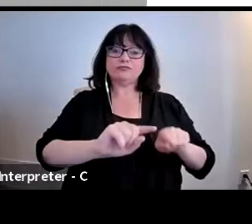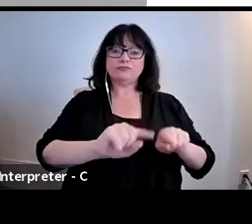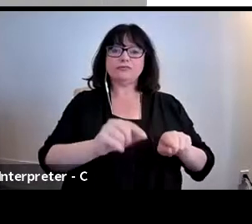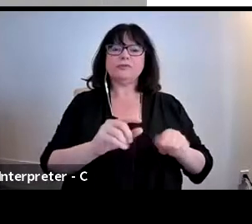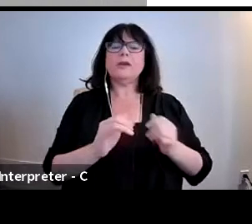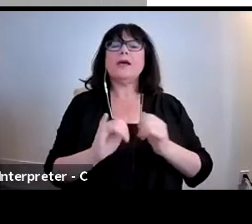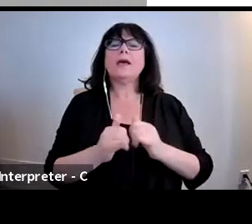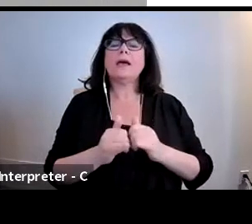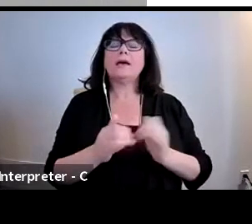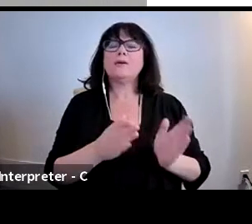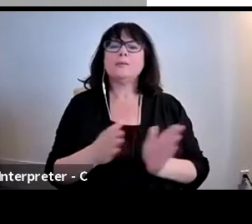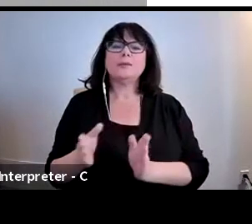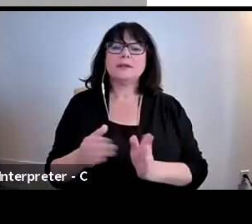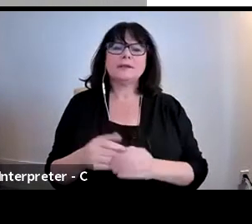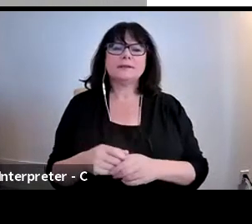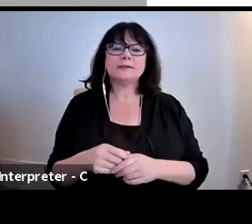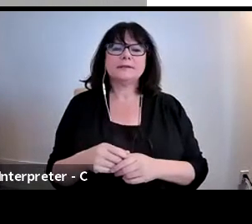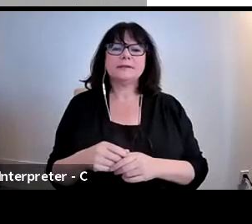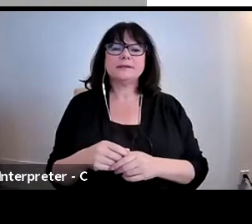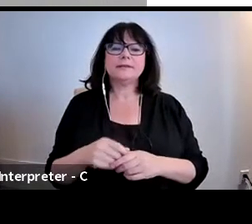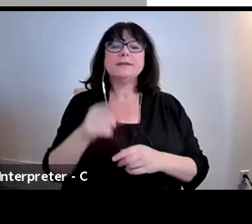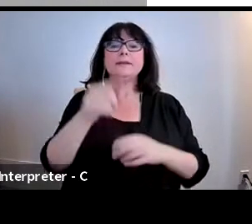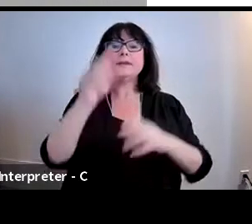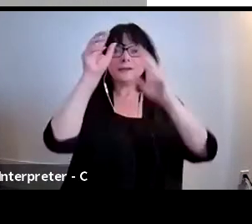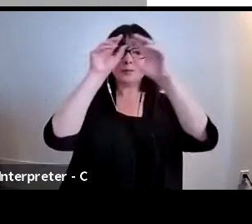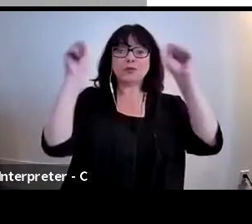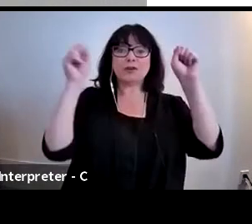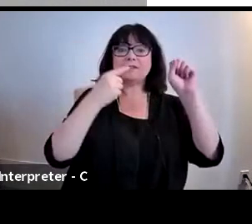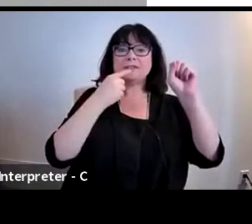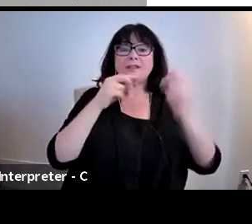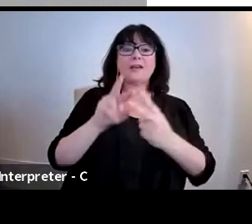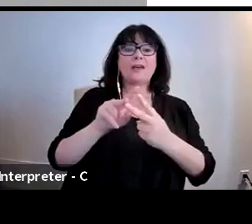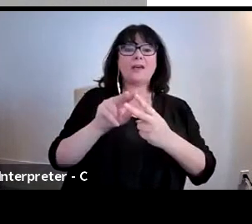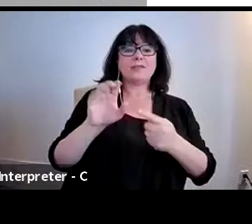I think I have to flip that to either Carol or Lucy.